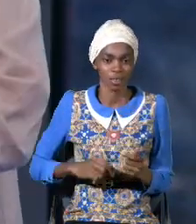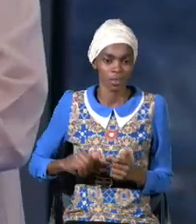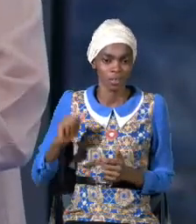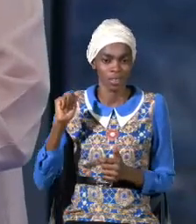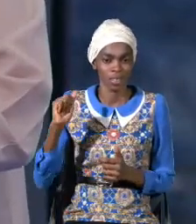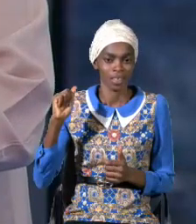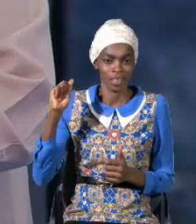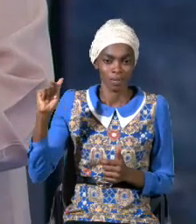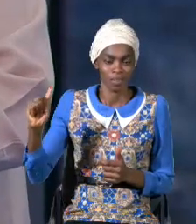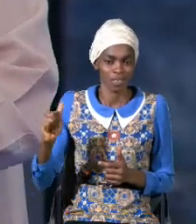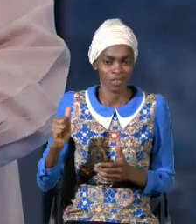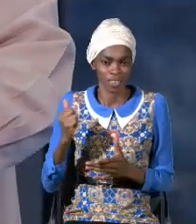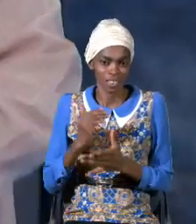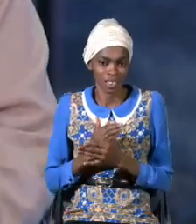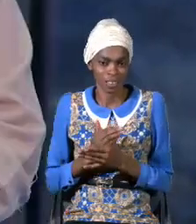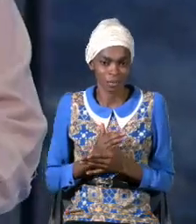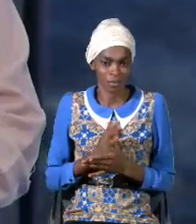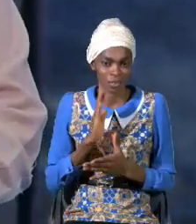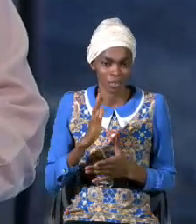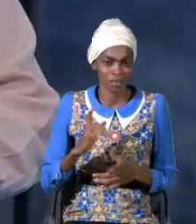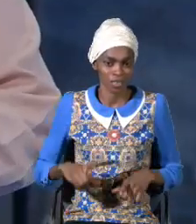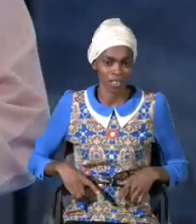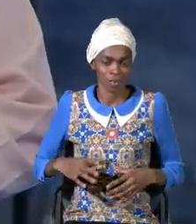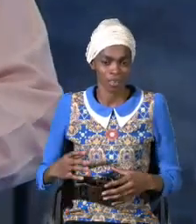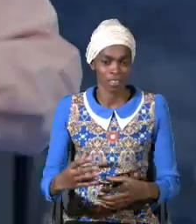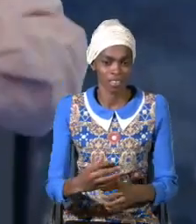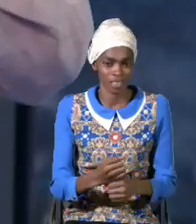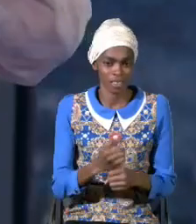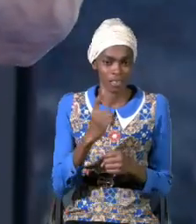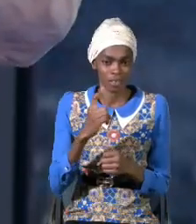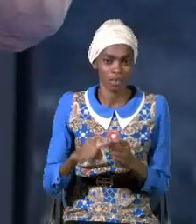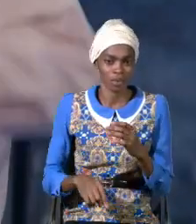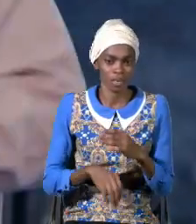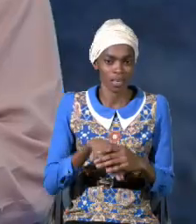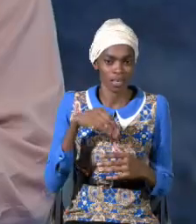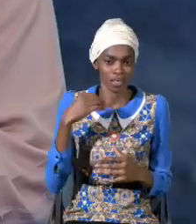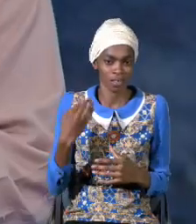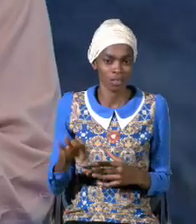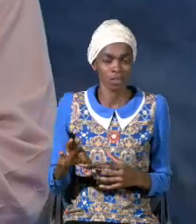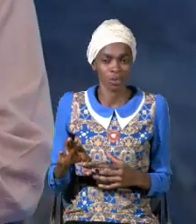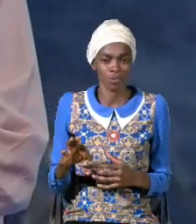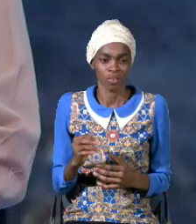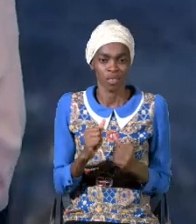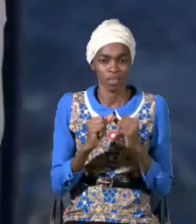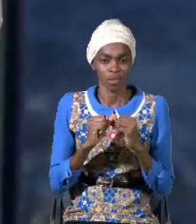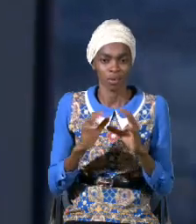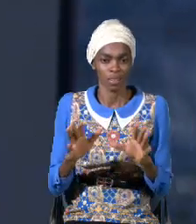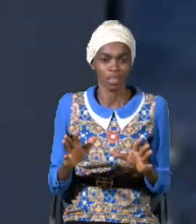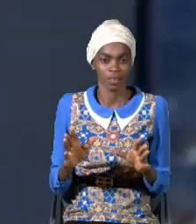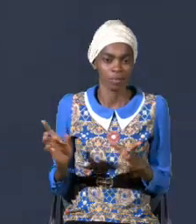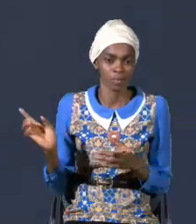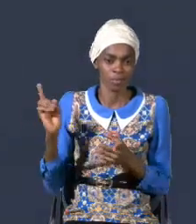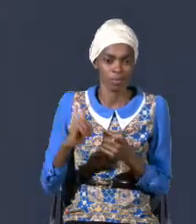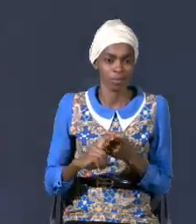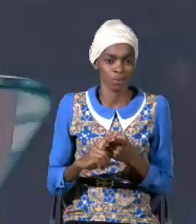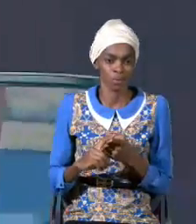interrupting your life, taking you out of insignificance to